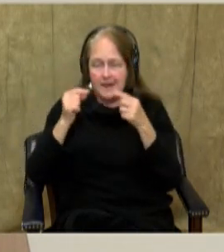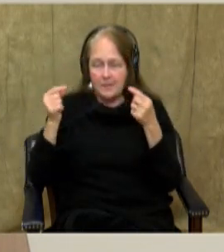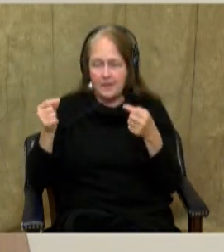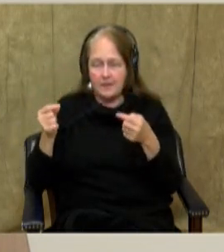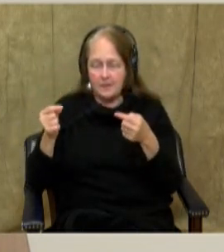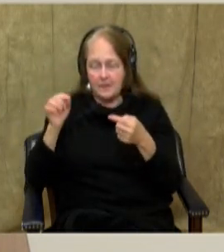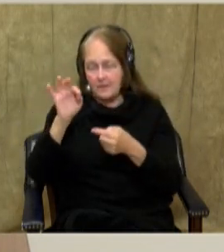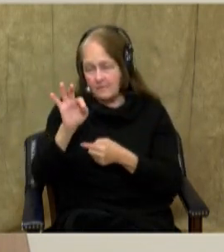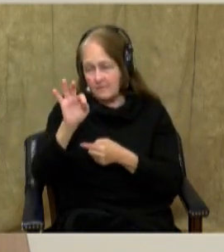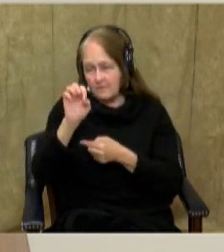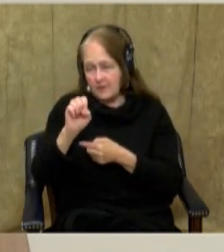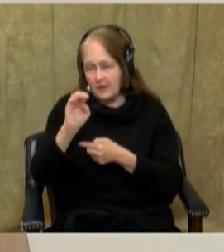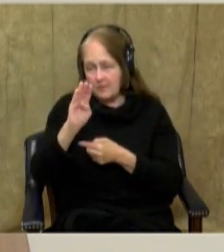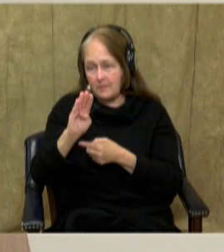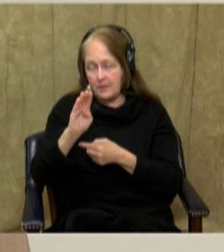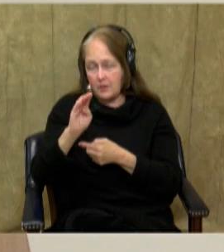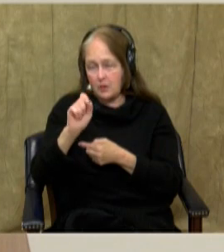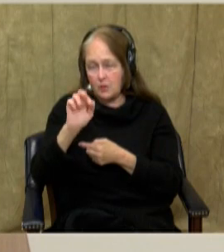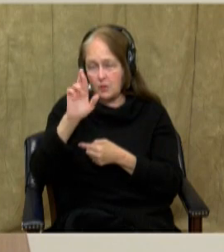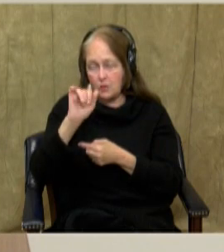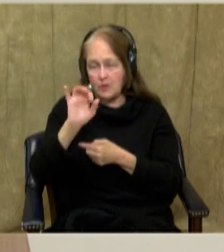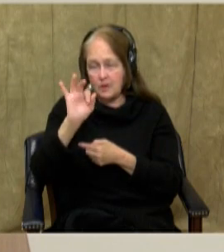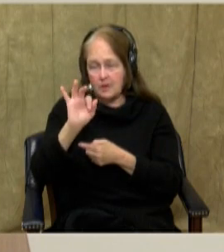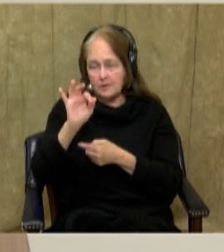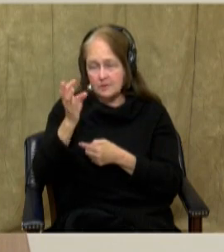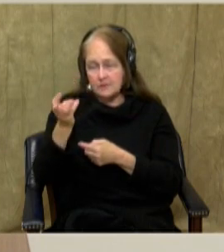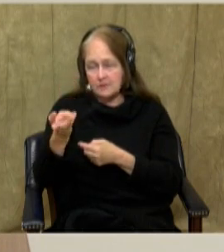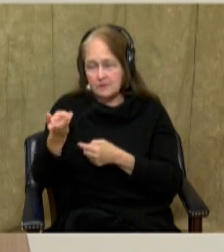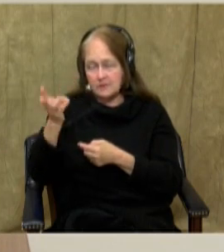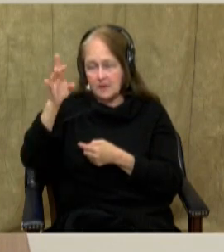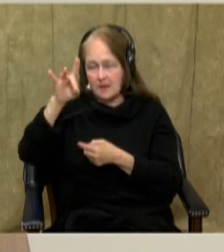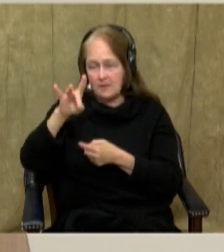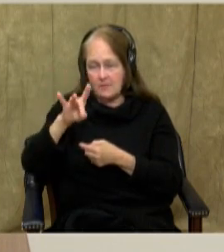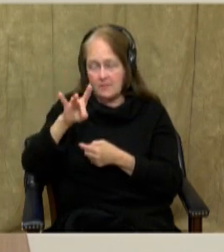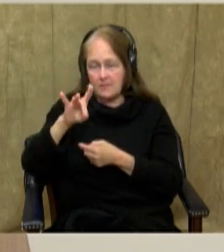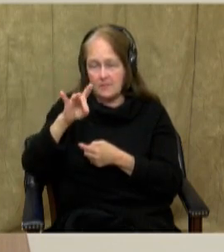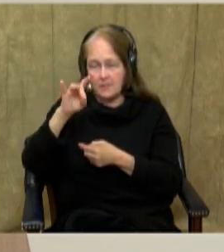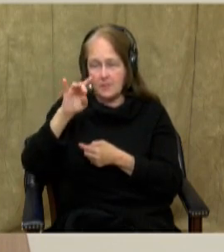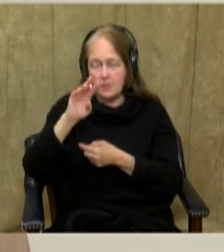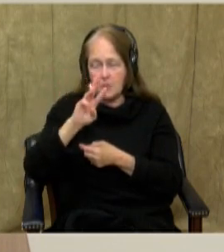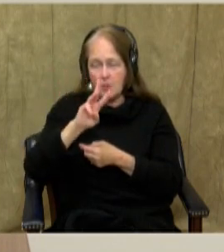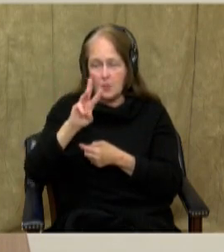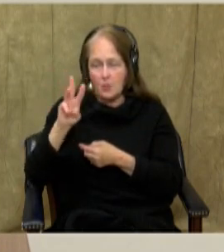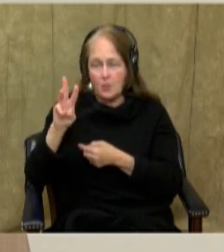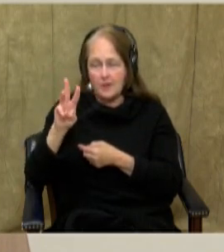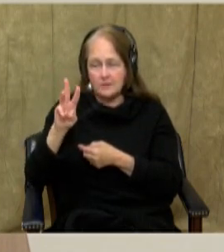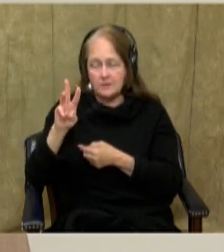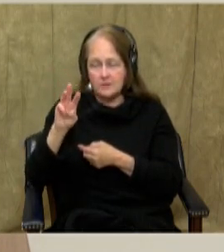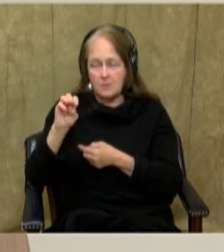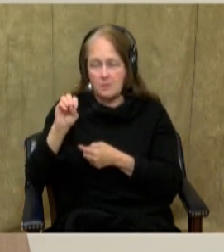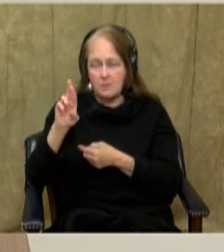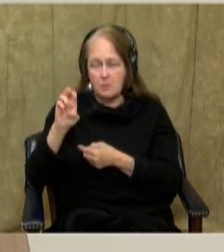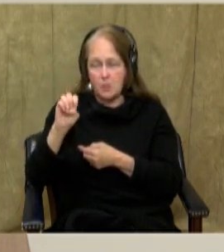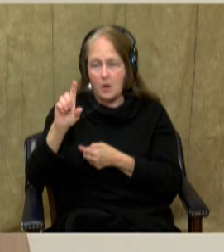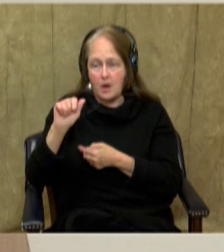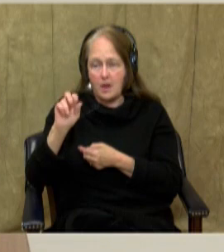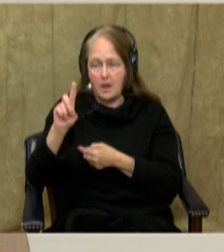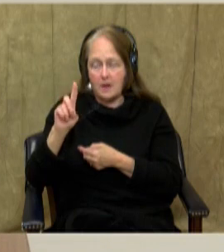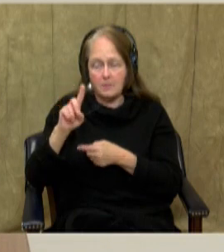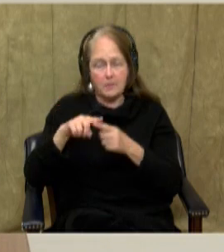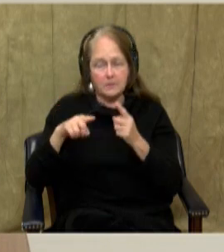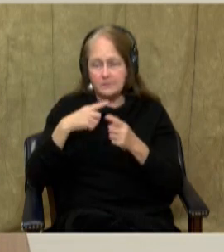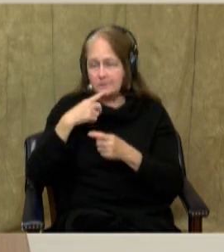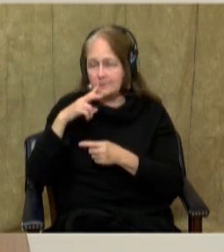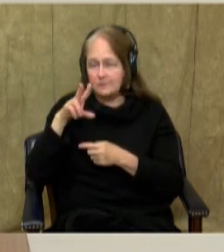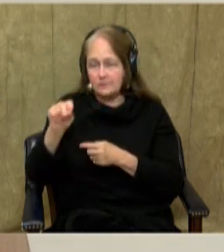Now, in February of 1968, General Westmoreland, he had asked for more troops, but he was